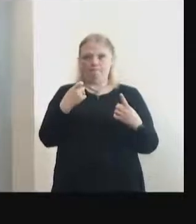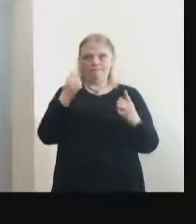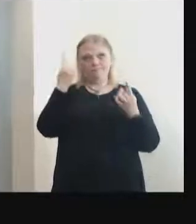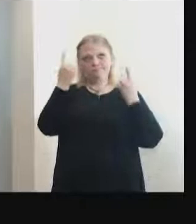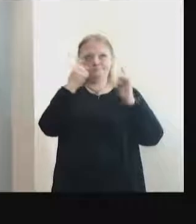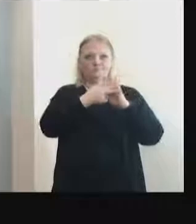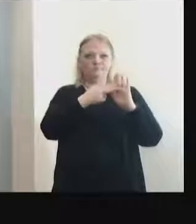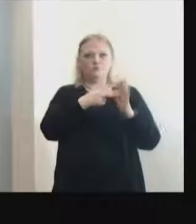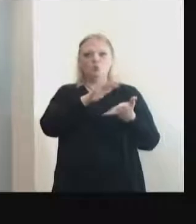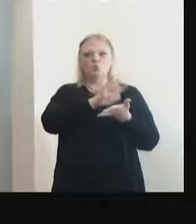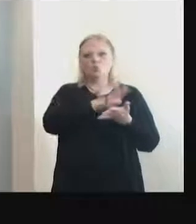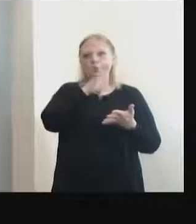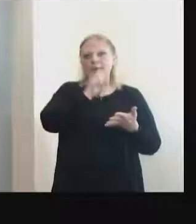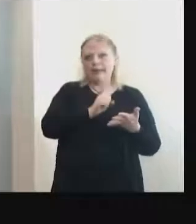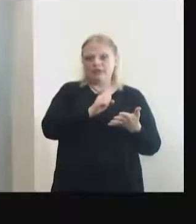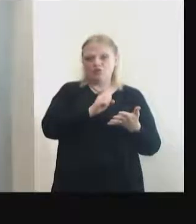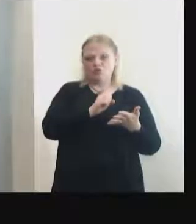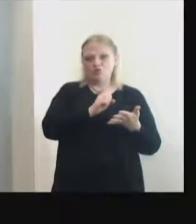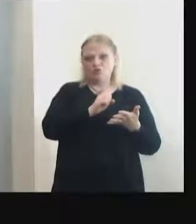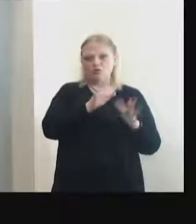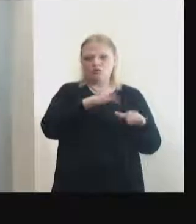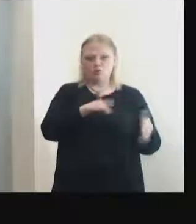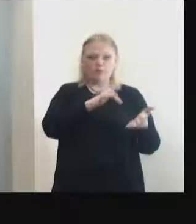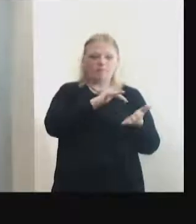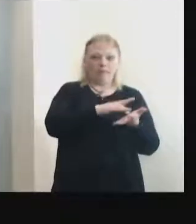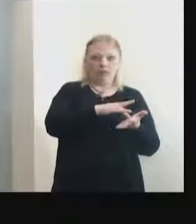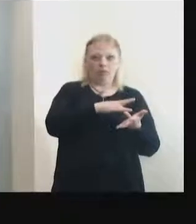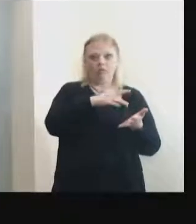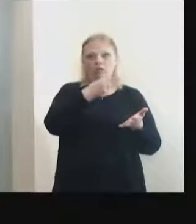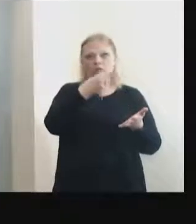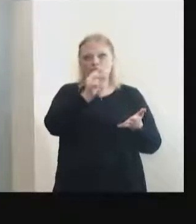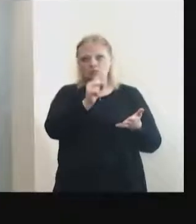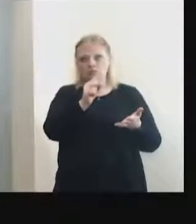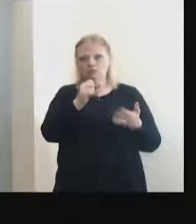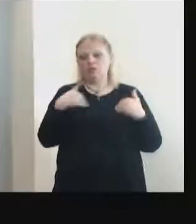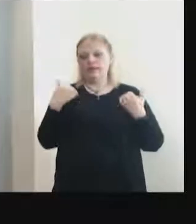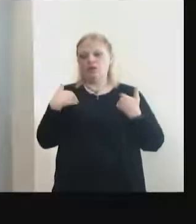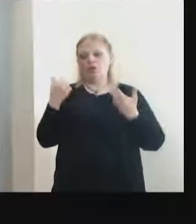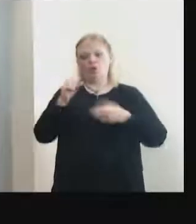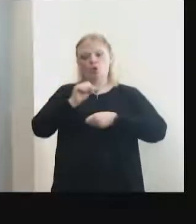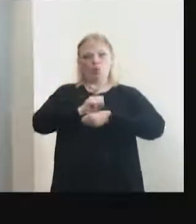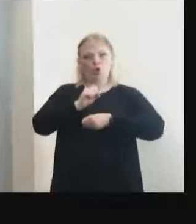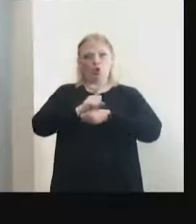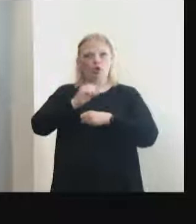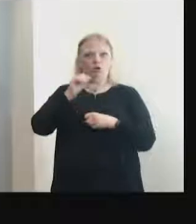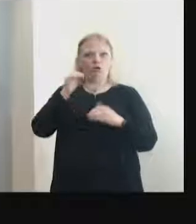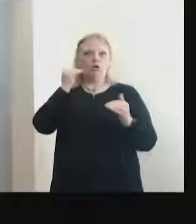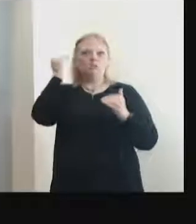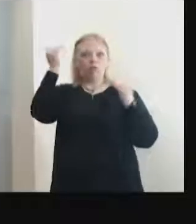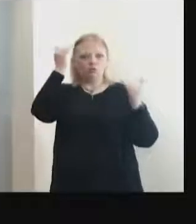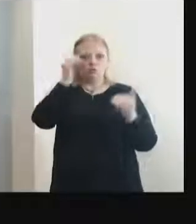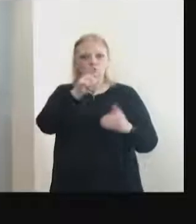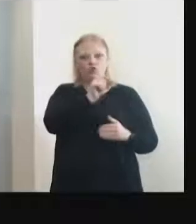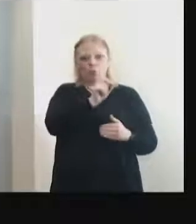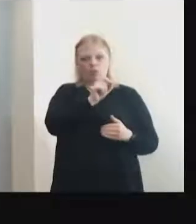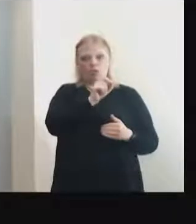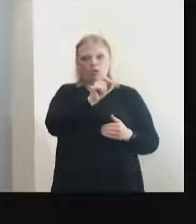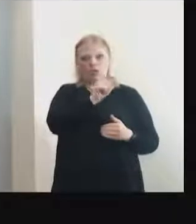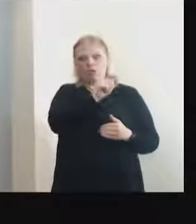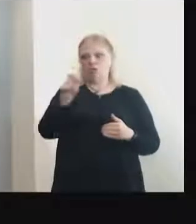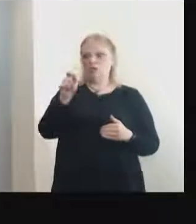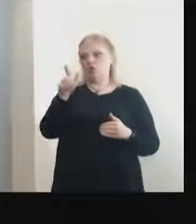considered school-age children, middle school, high school, as well as the younger working age adult in the 20 to 29, 30 to